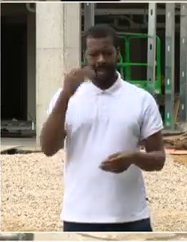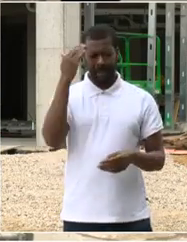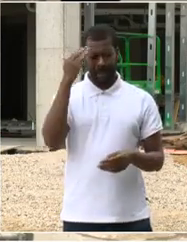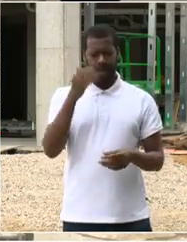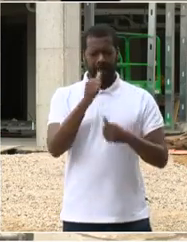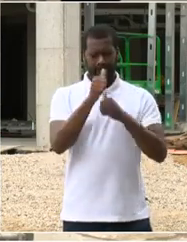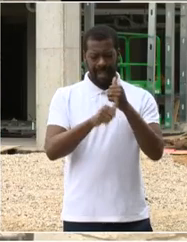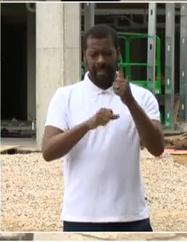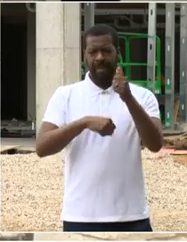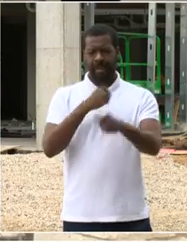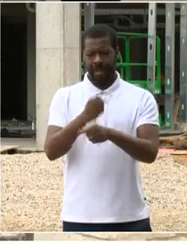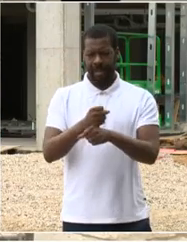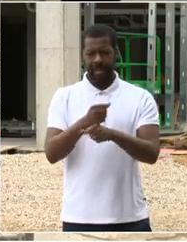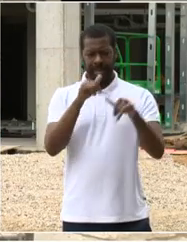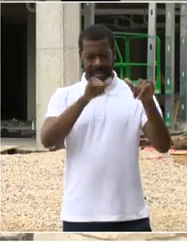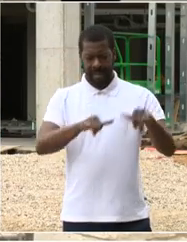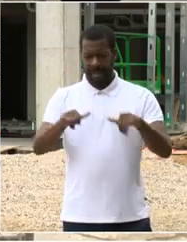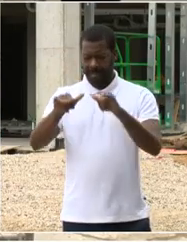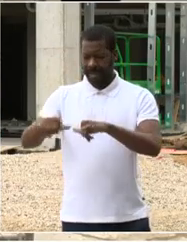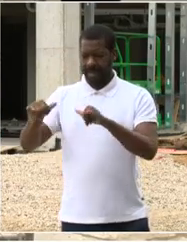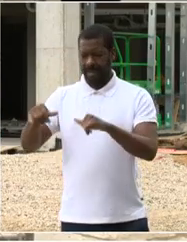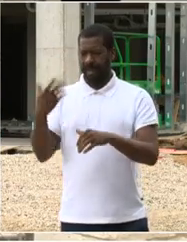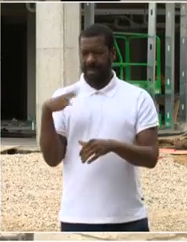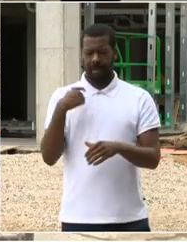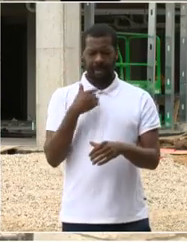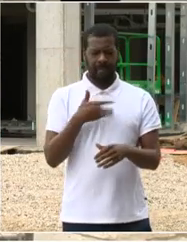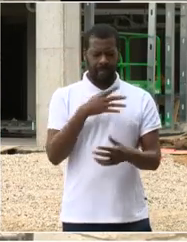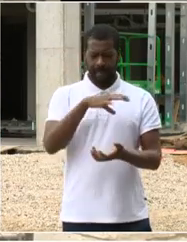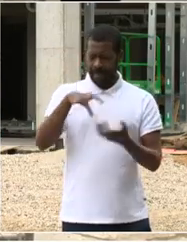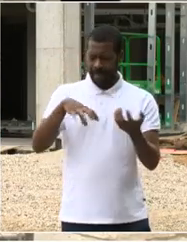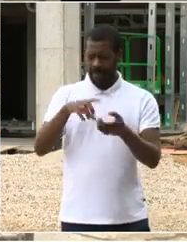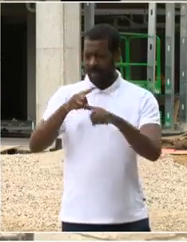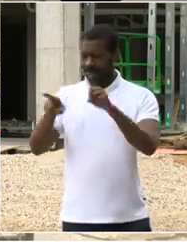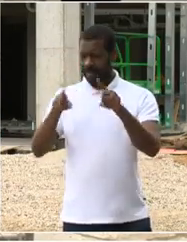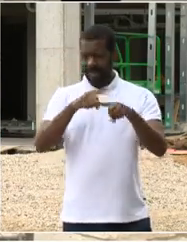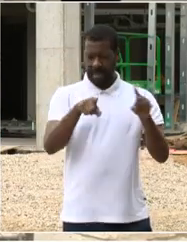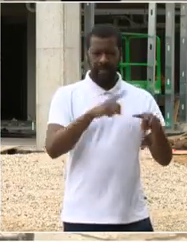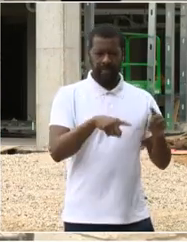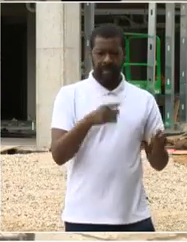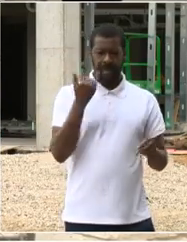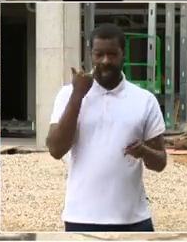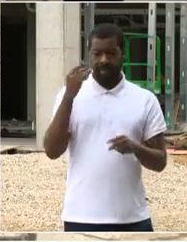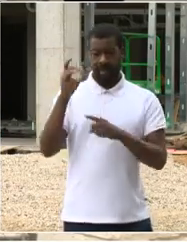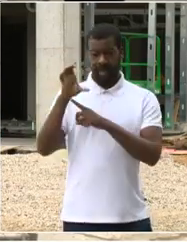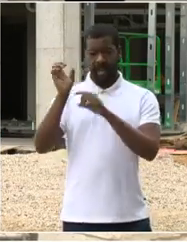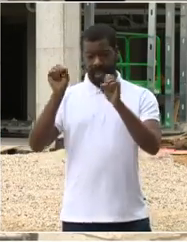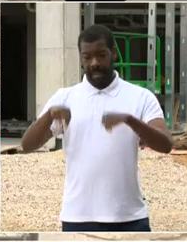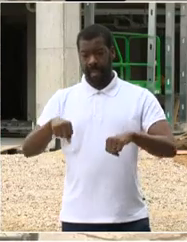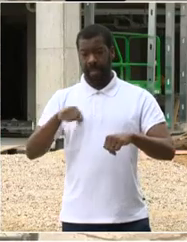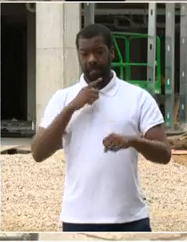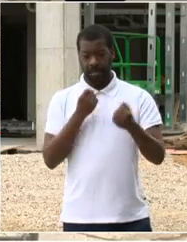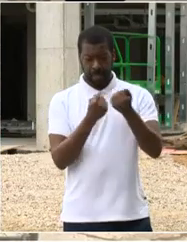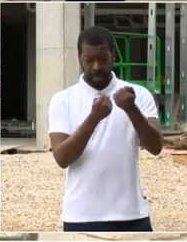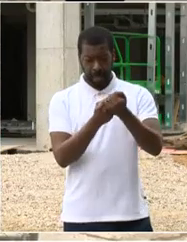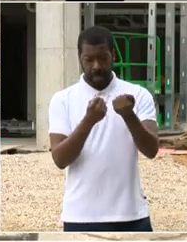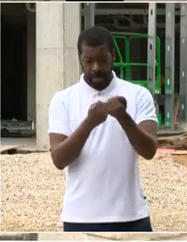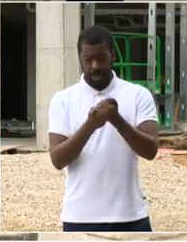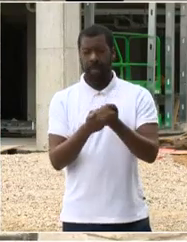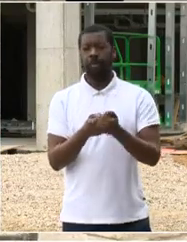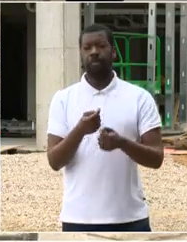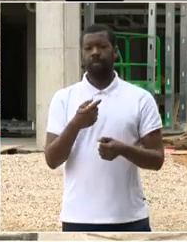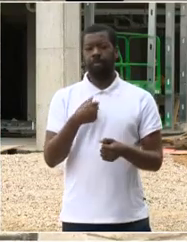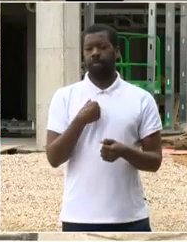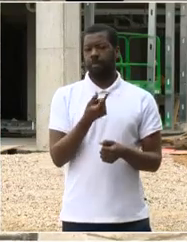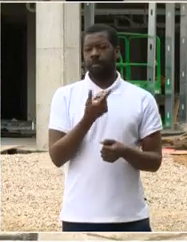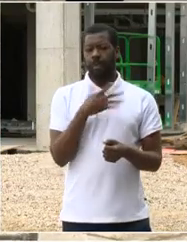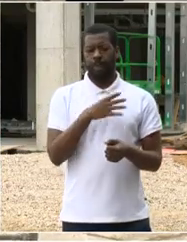year to year. If the city will do that, then we will amp up our capabilities so when those dollars become available,